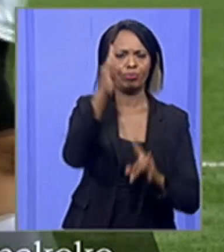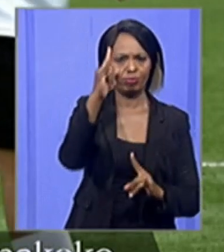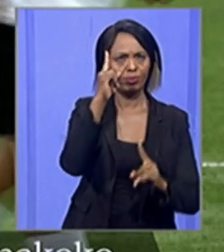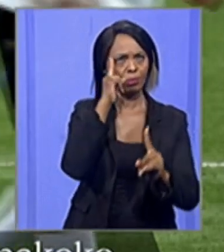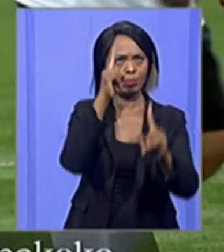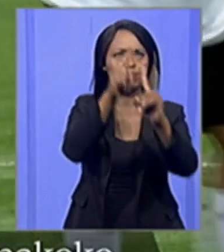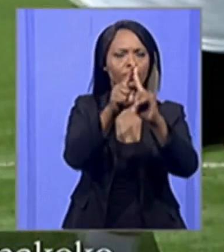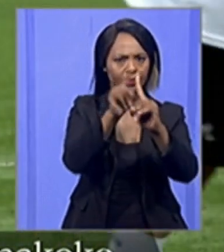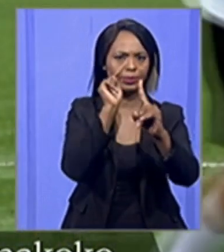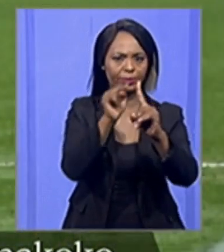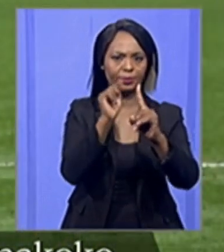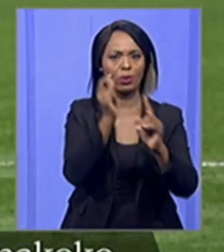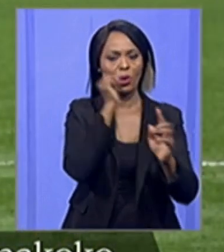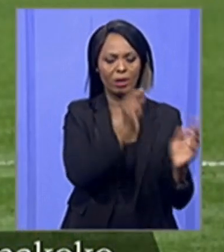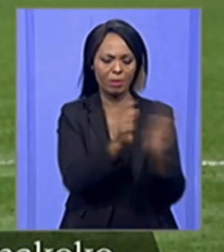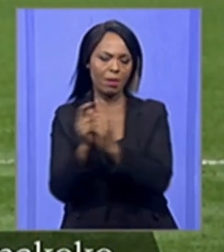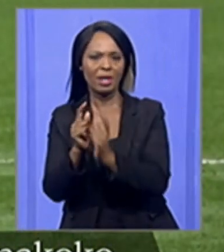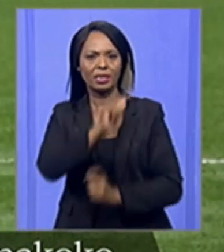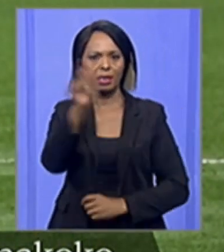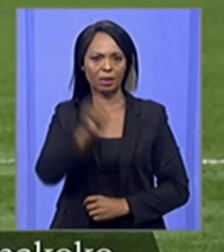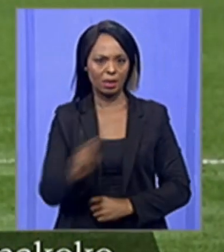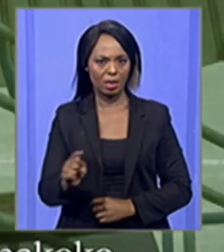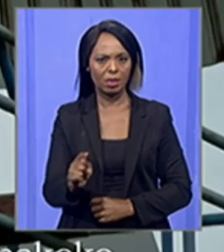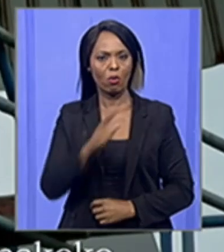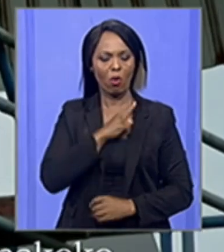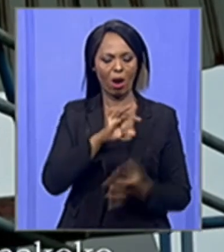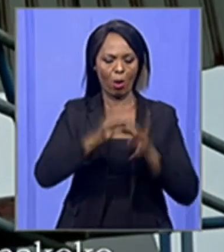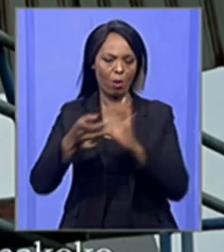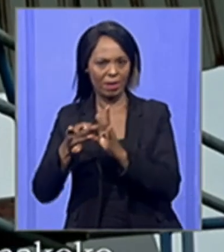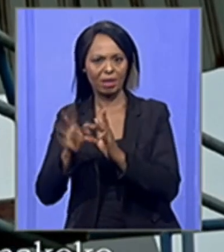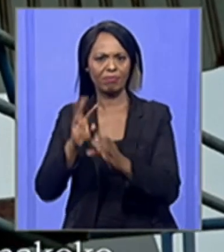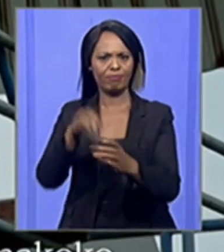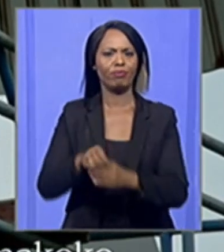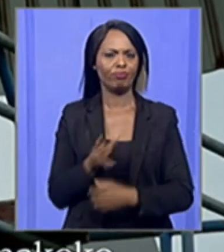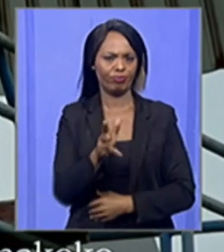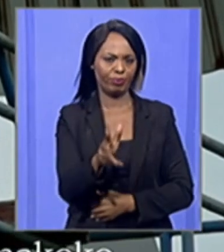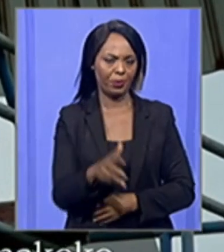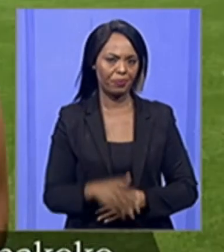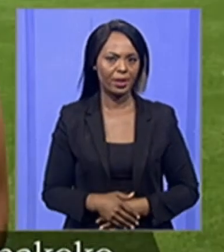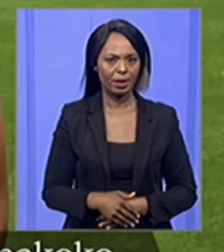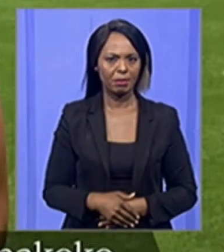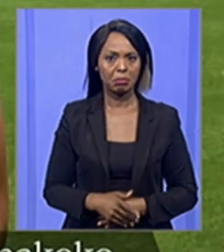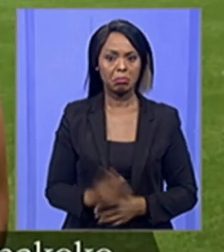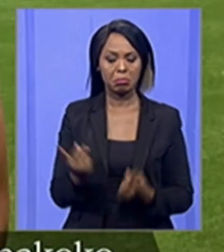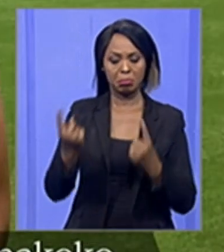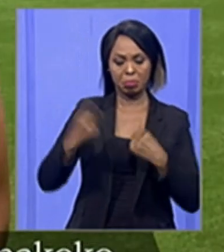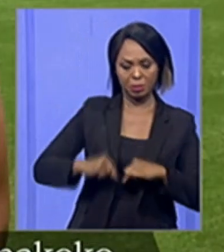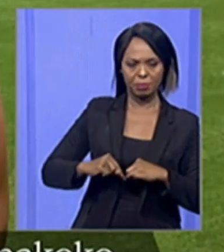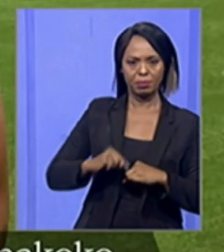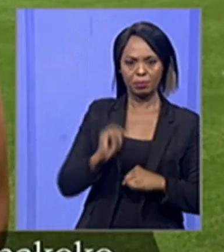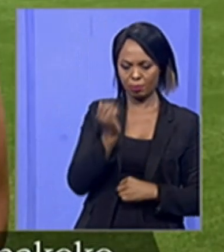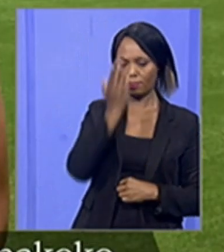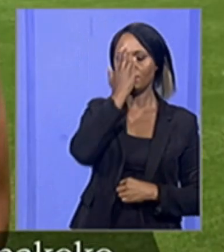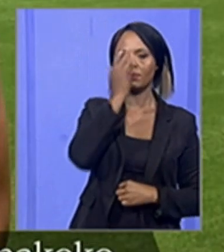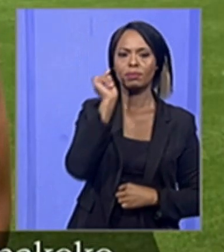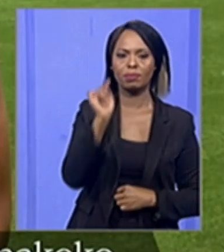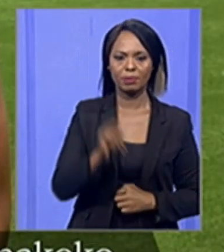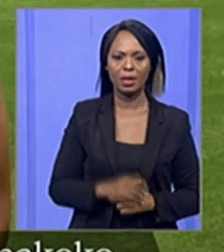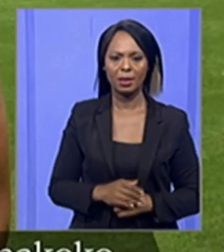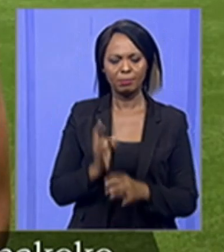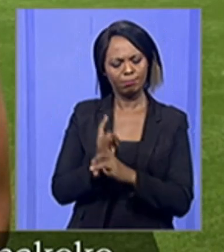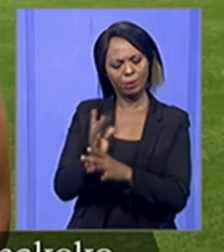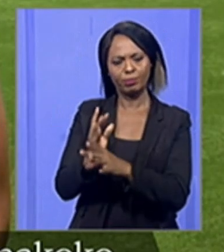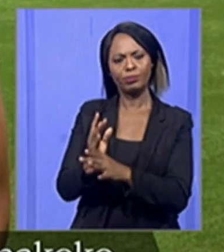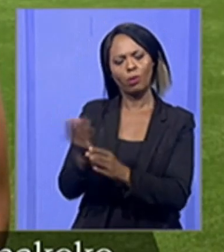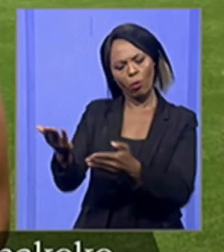le Tanzania go fetela go mantšhano a di-Olimpiki. Everyone wants to come in and beat us because we won WAFCON.